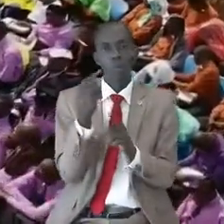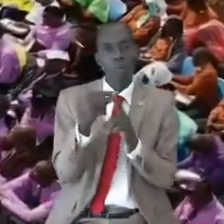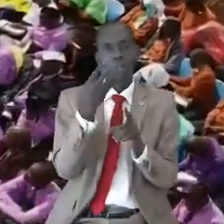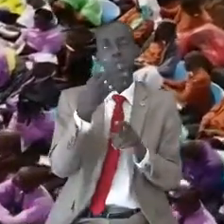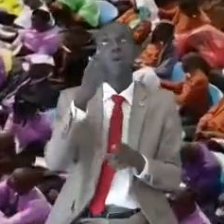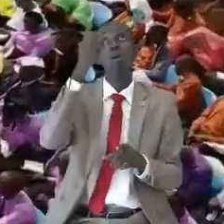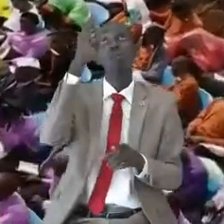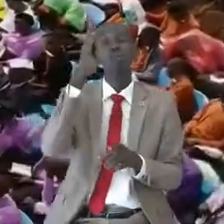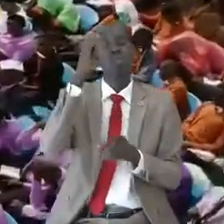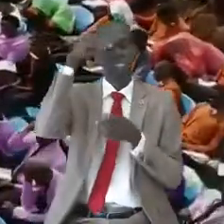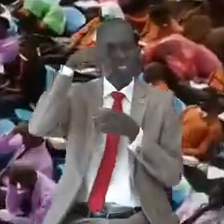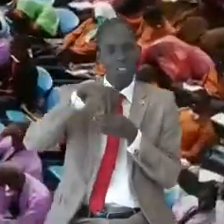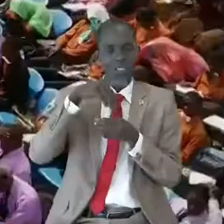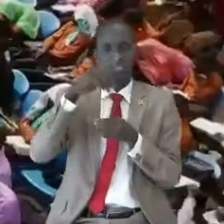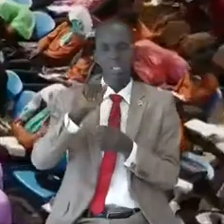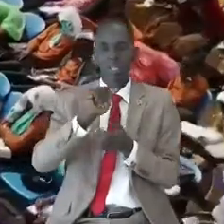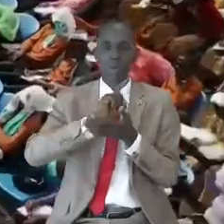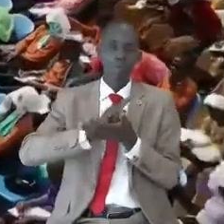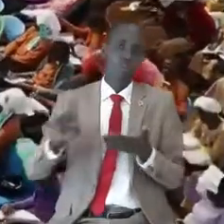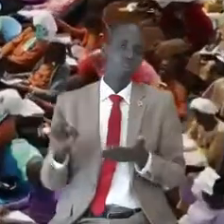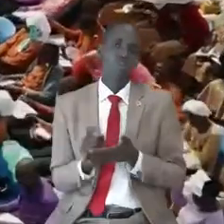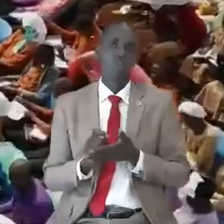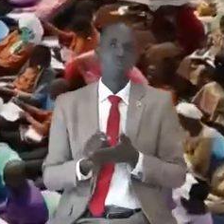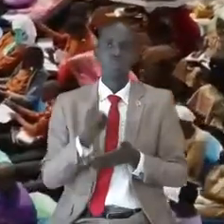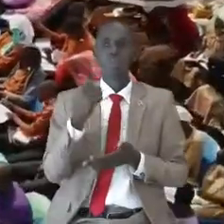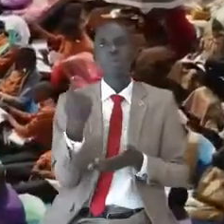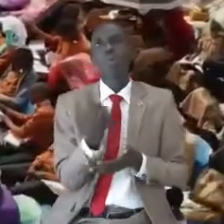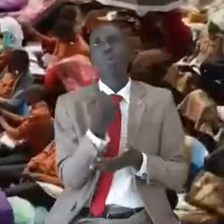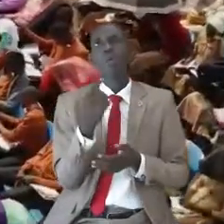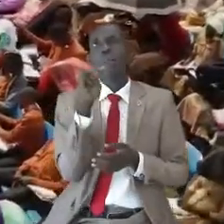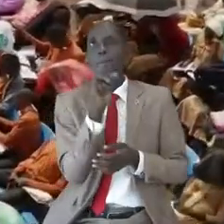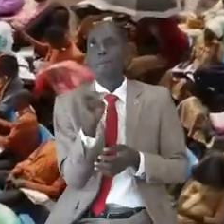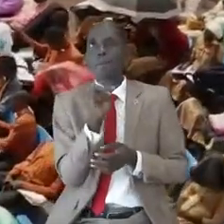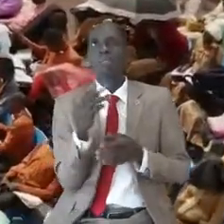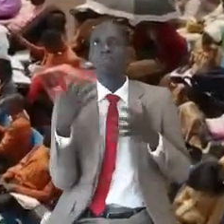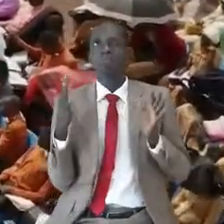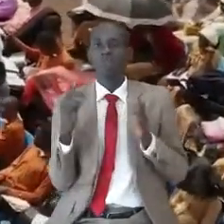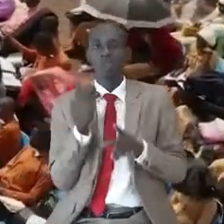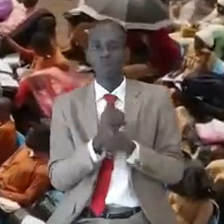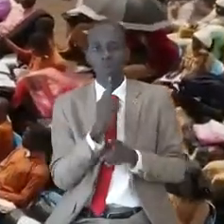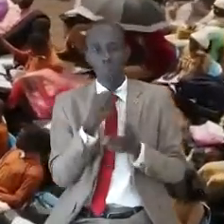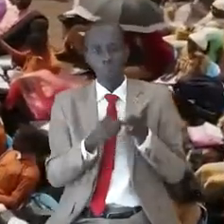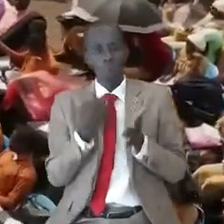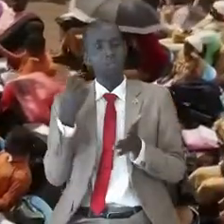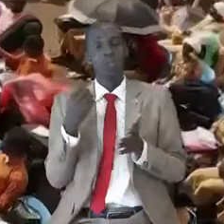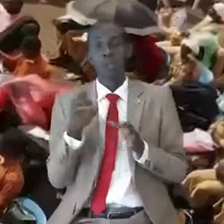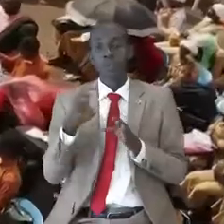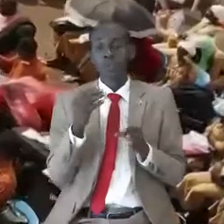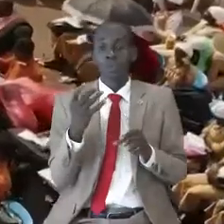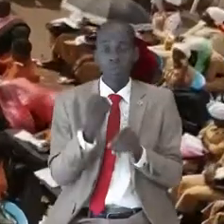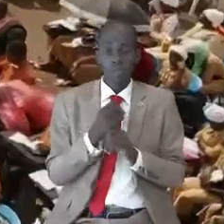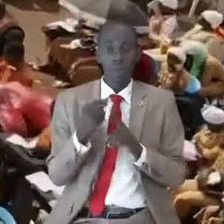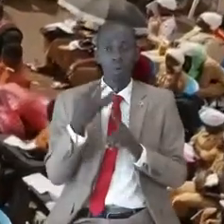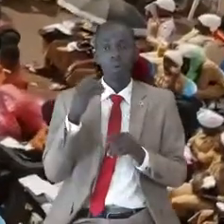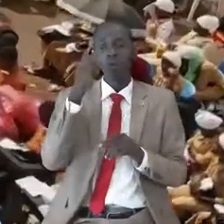God in the week? Do you only take it on Monday? Or maybe you are not even there on Monday. Or do you only take it on